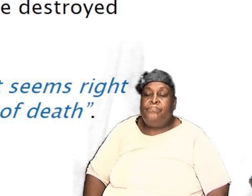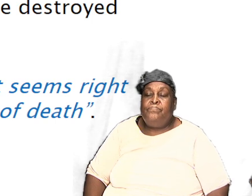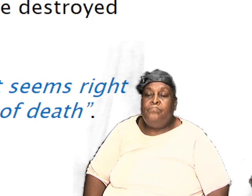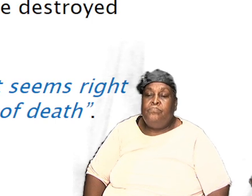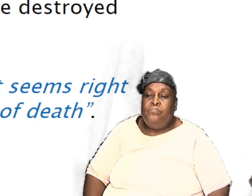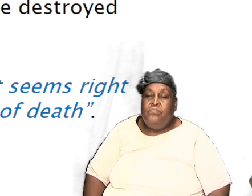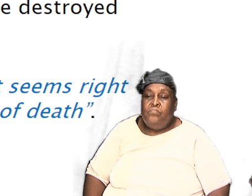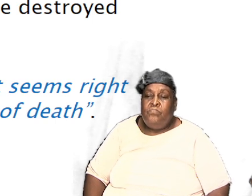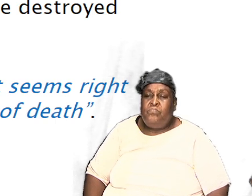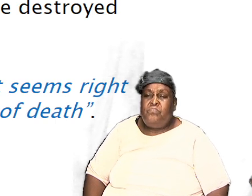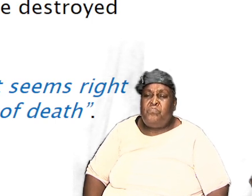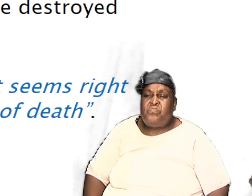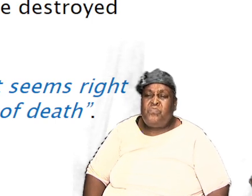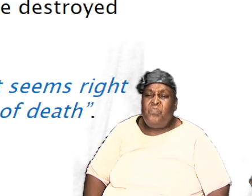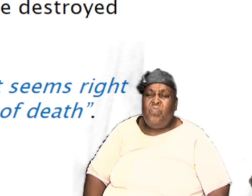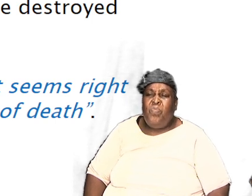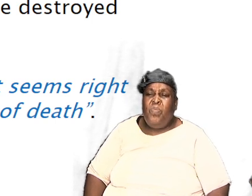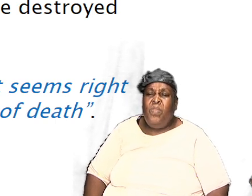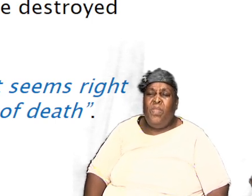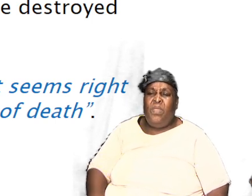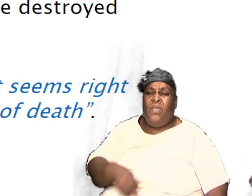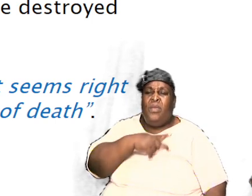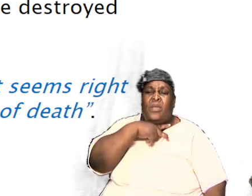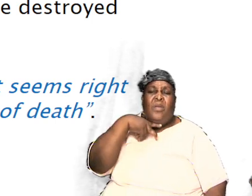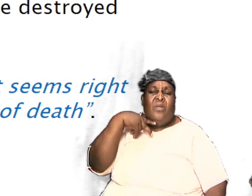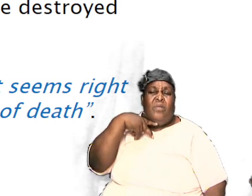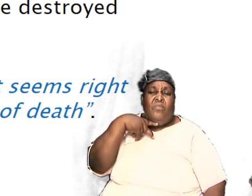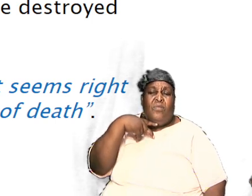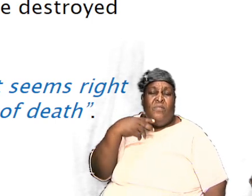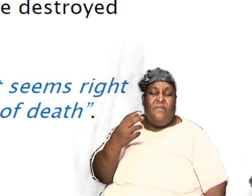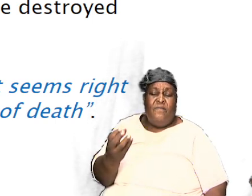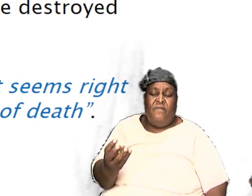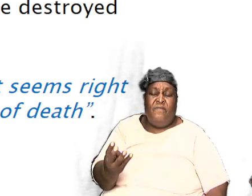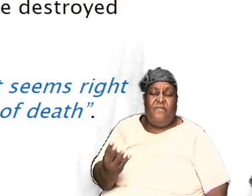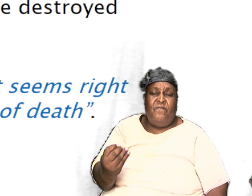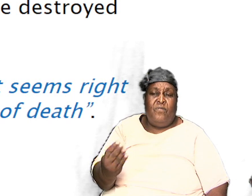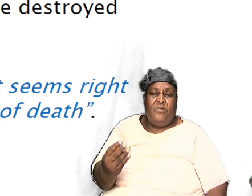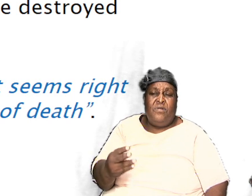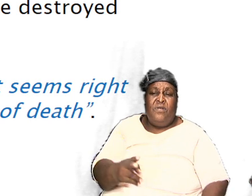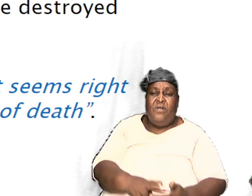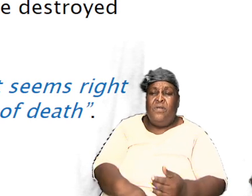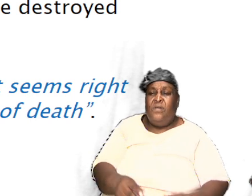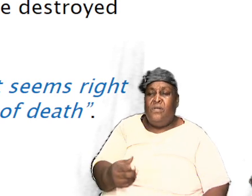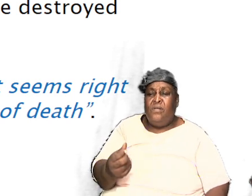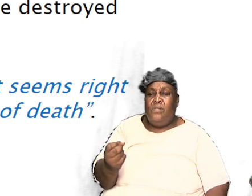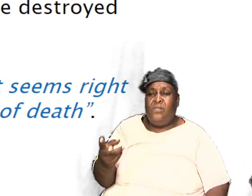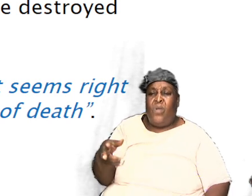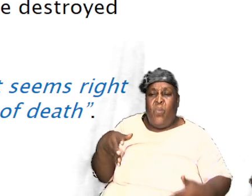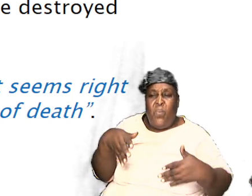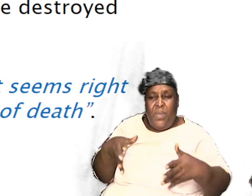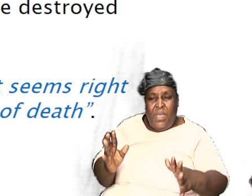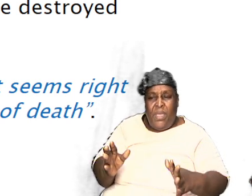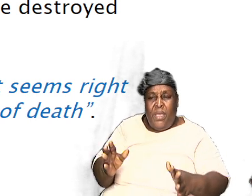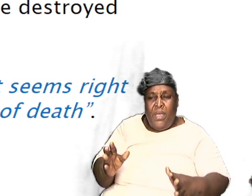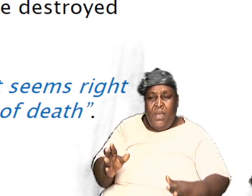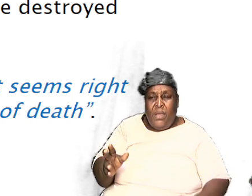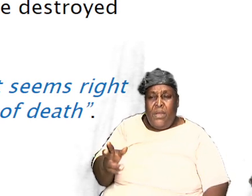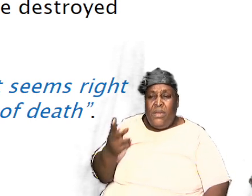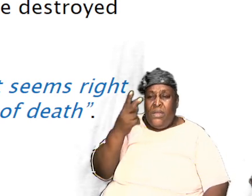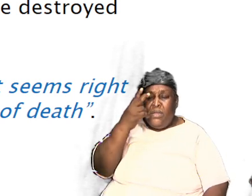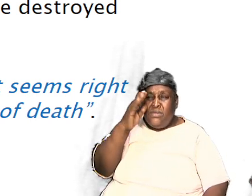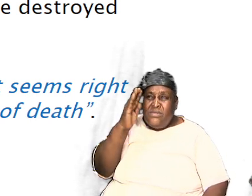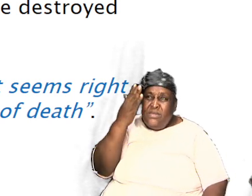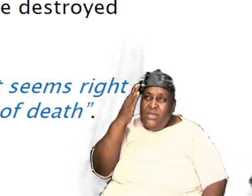Oh, Jesus, chapter 14, verse 12. There is a way that seems right